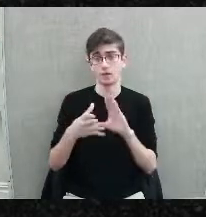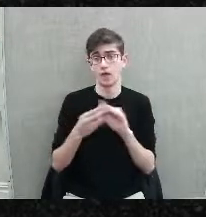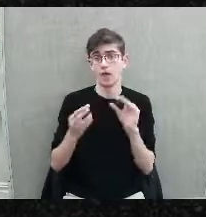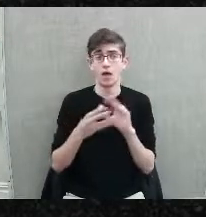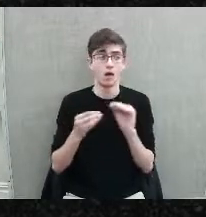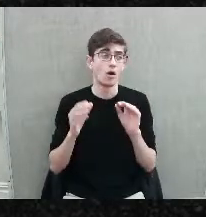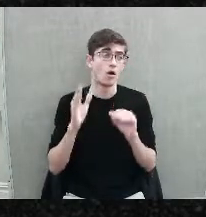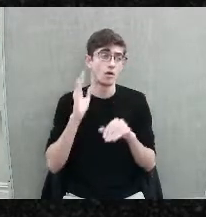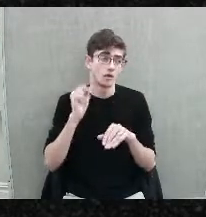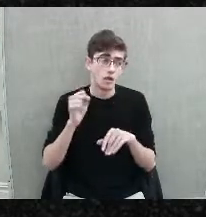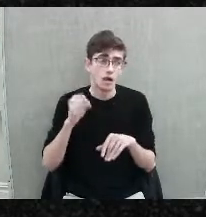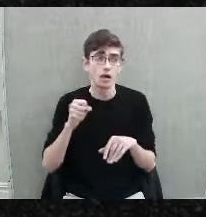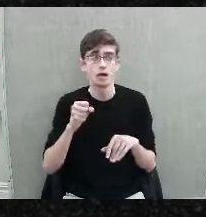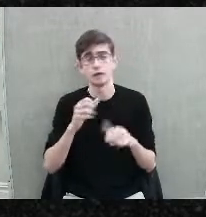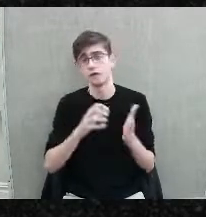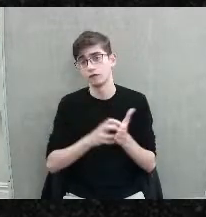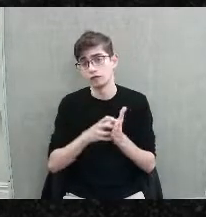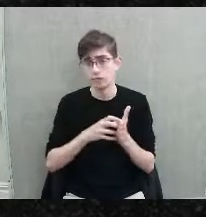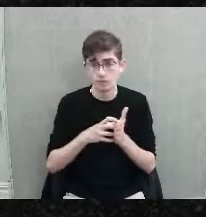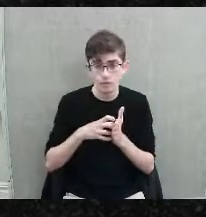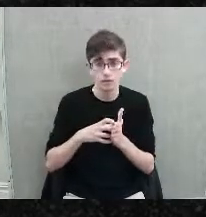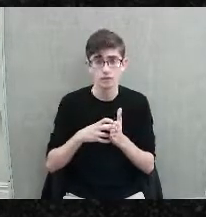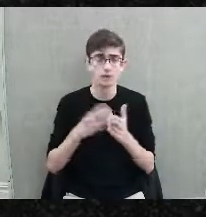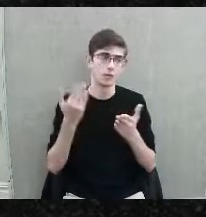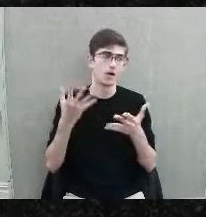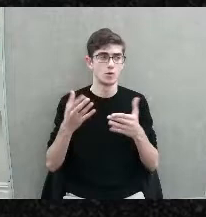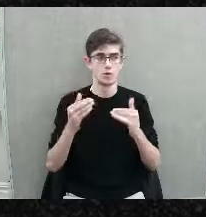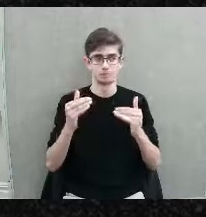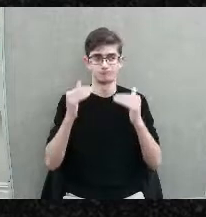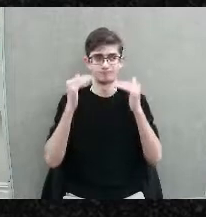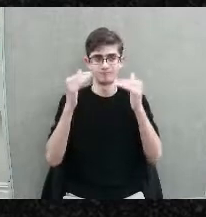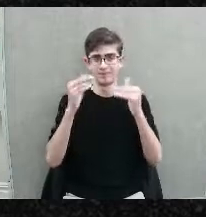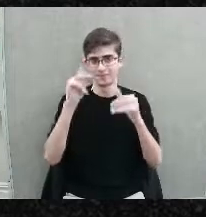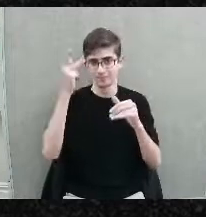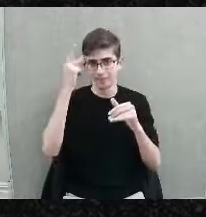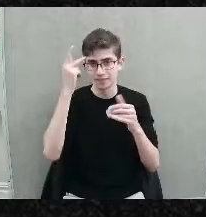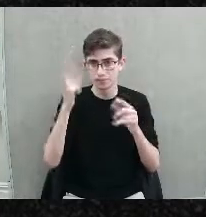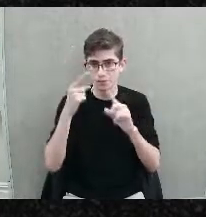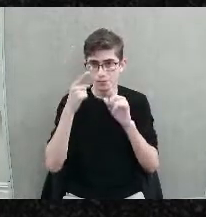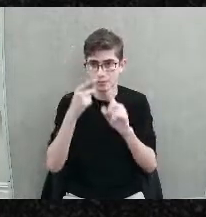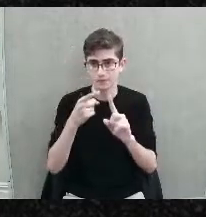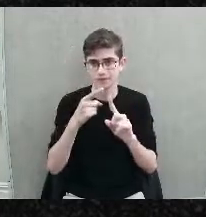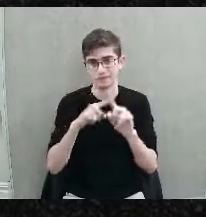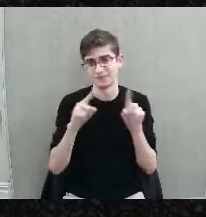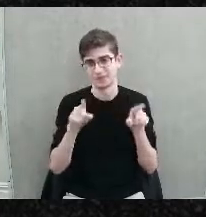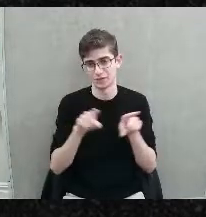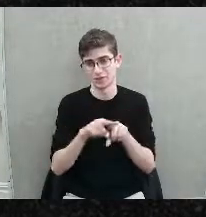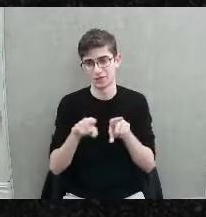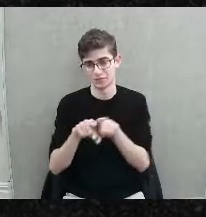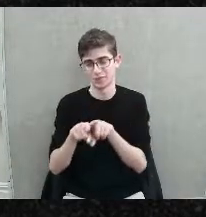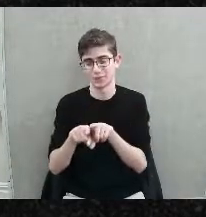advance its causes in a lot of ways that you were referencing, as well as ways that it then